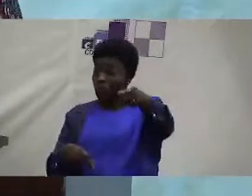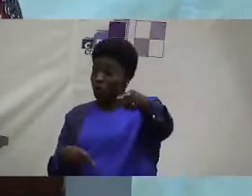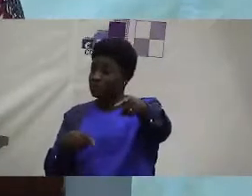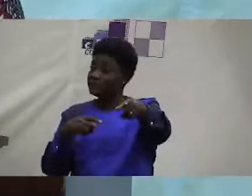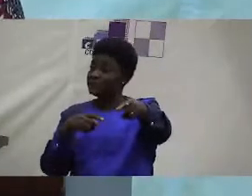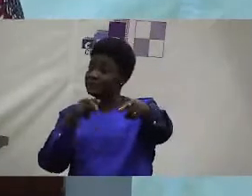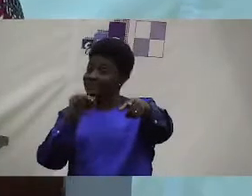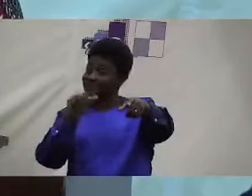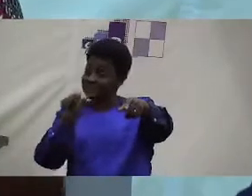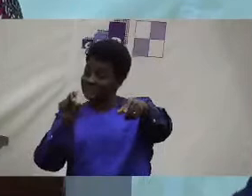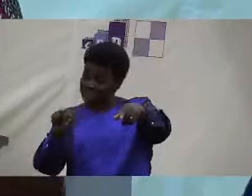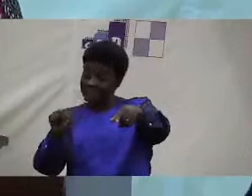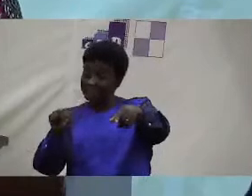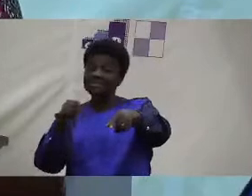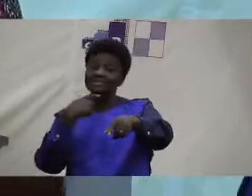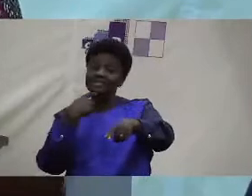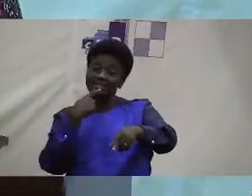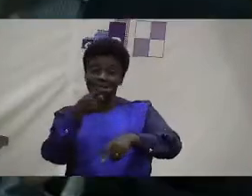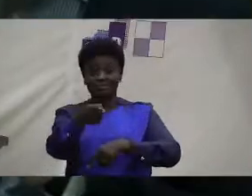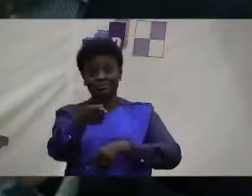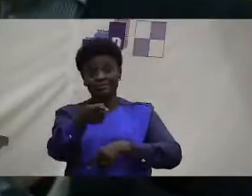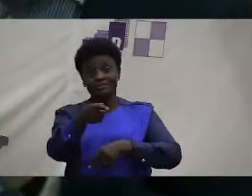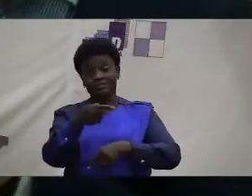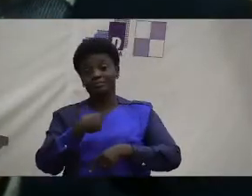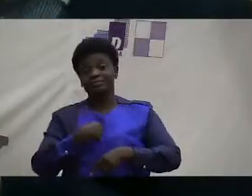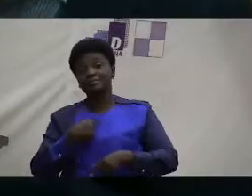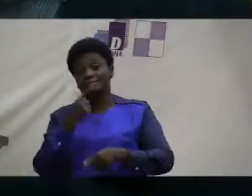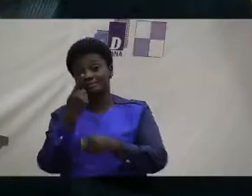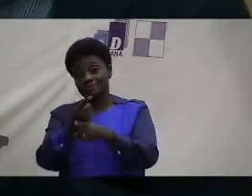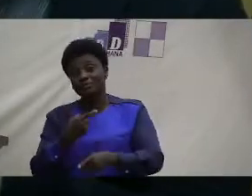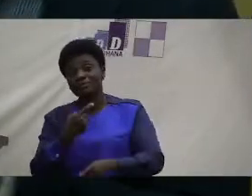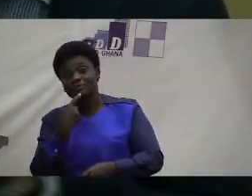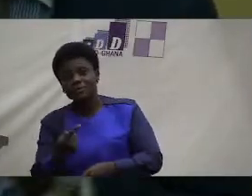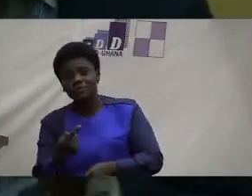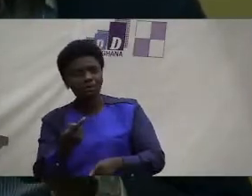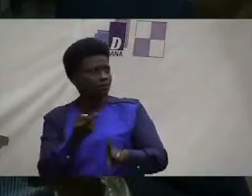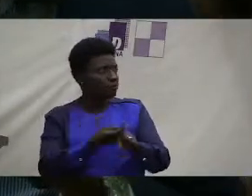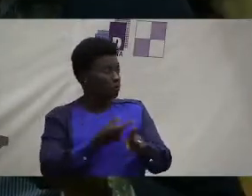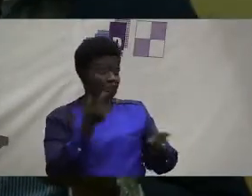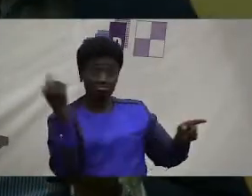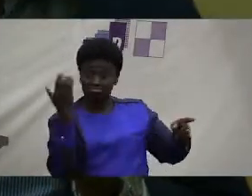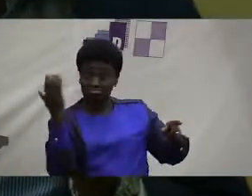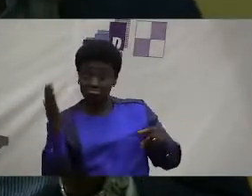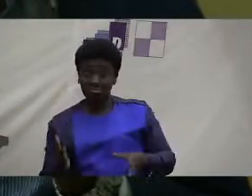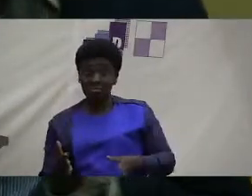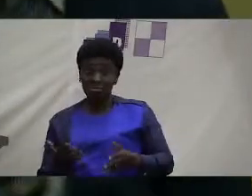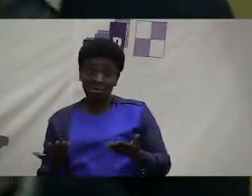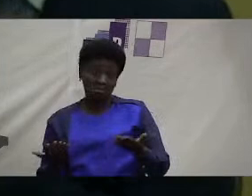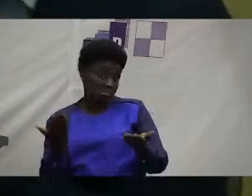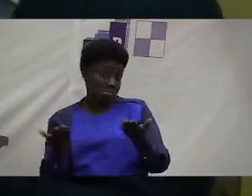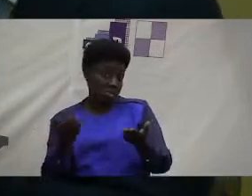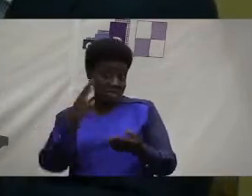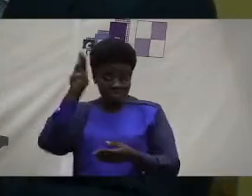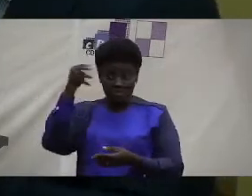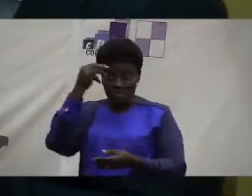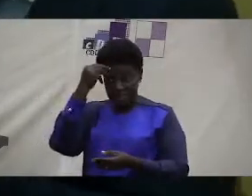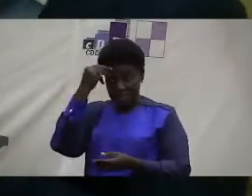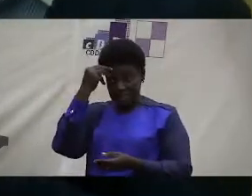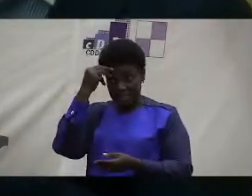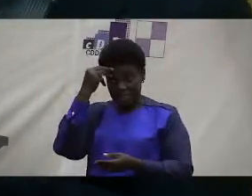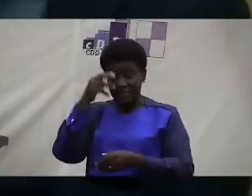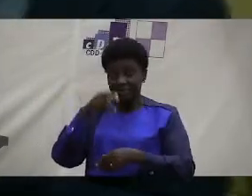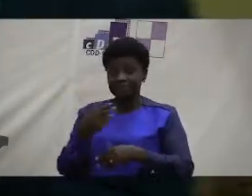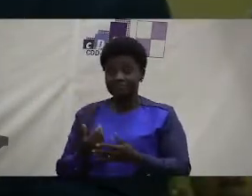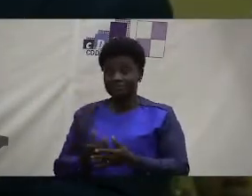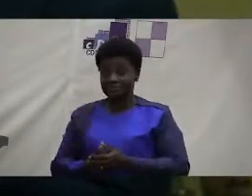the honorable gentleman just said. I just want to find out, probably from the speaker, and if the minister would be kind to